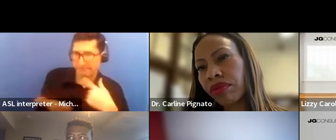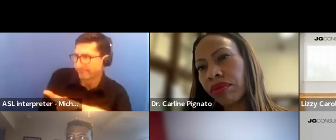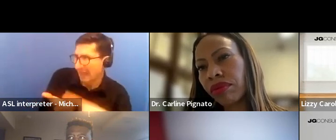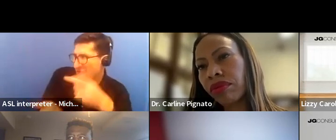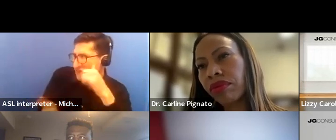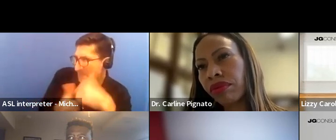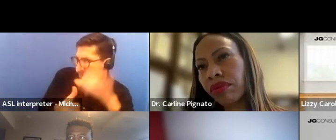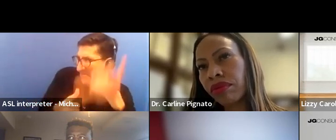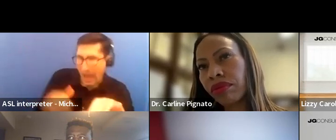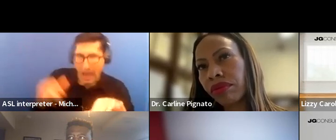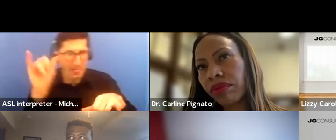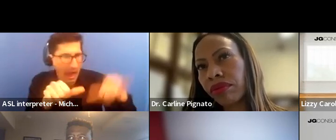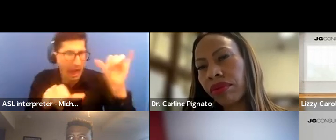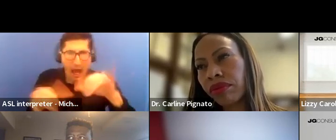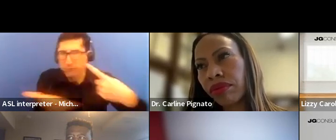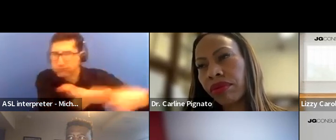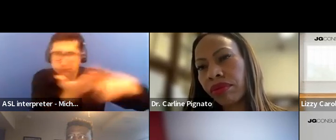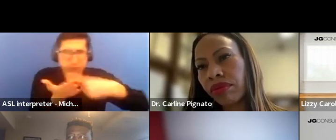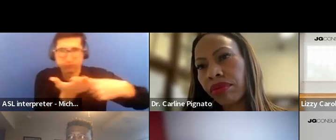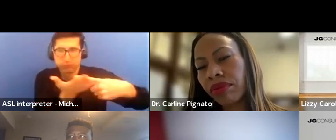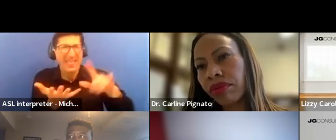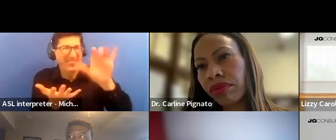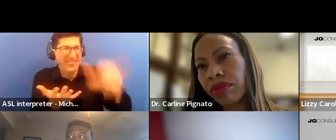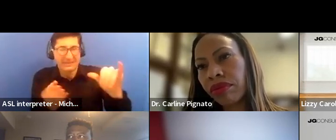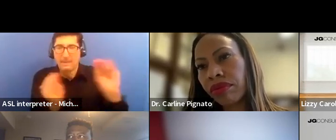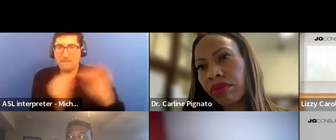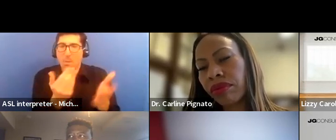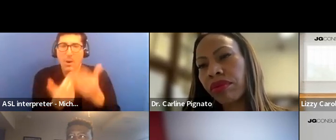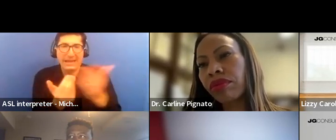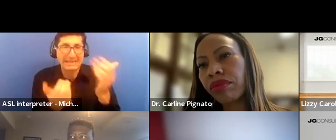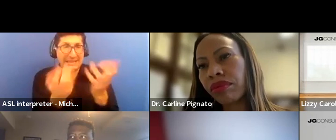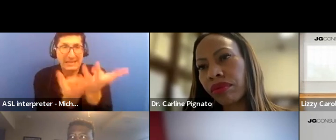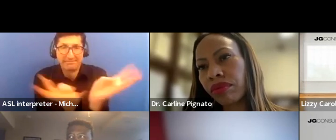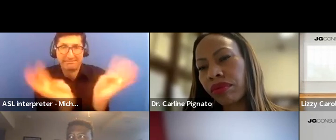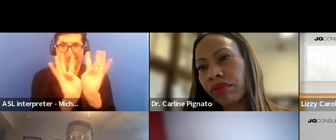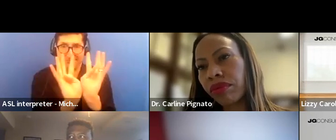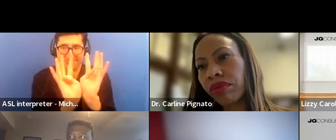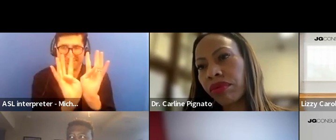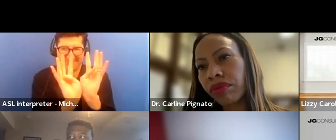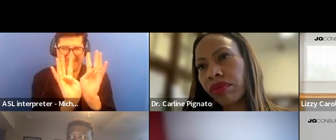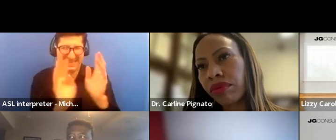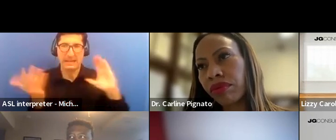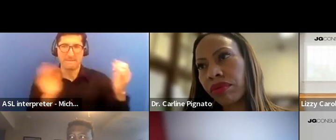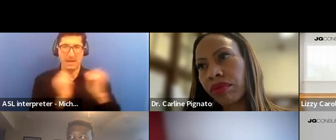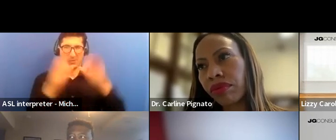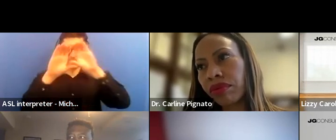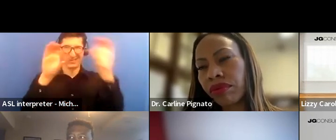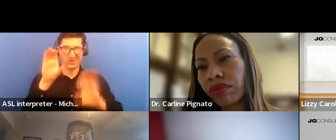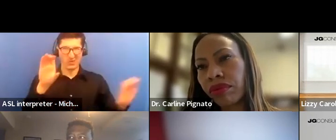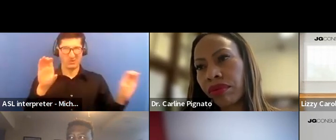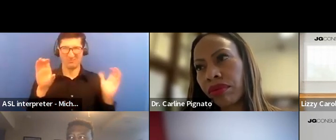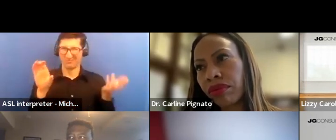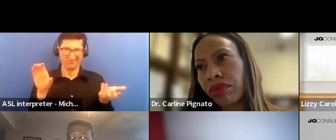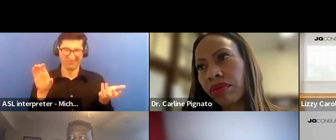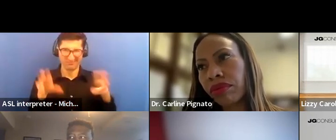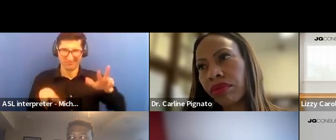And I just think it is harder to do it in this bubble that is the Zoom window. And then the 1 to 2 rounds